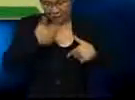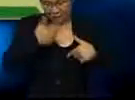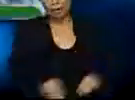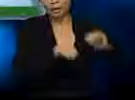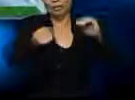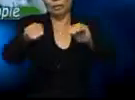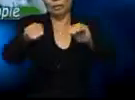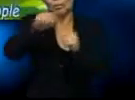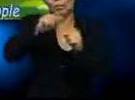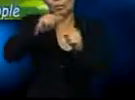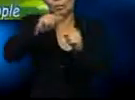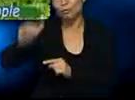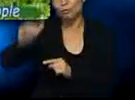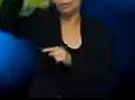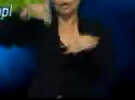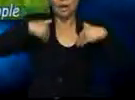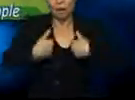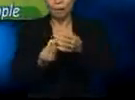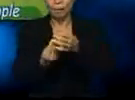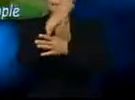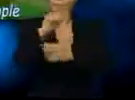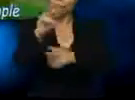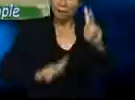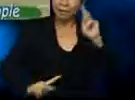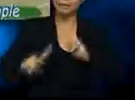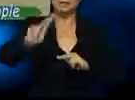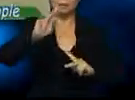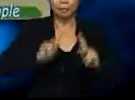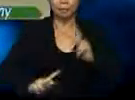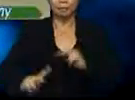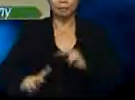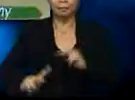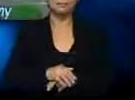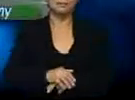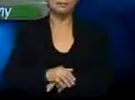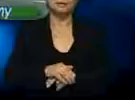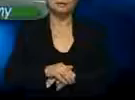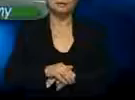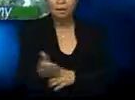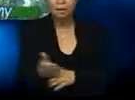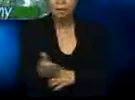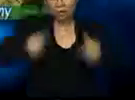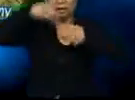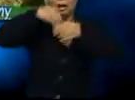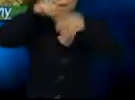they grow, animals, plants and people. They all live in